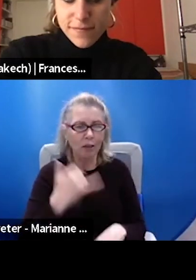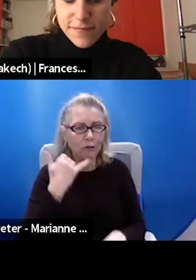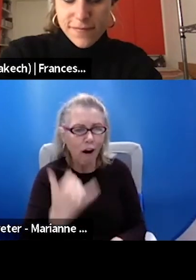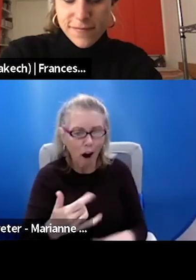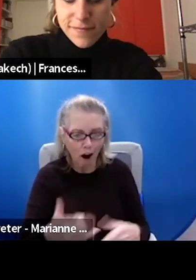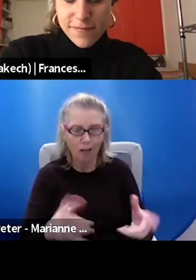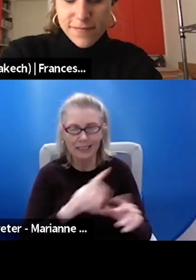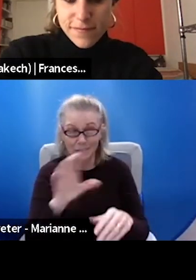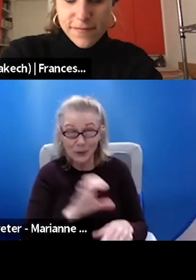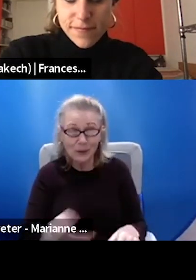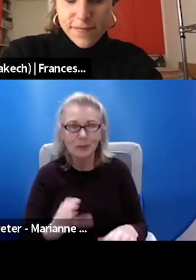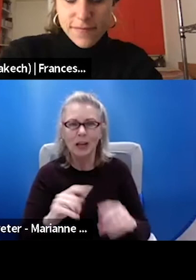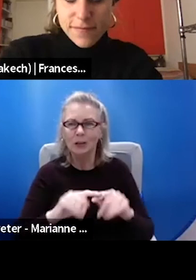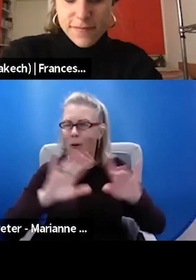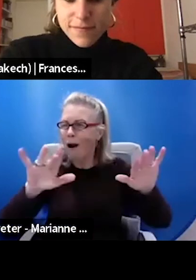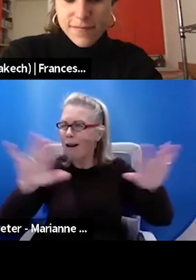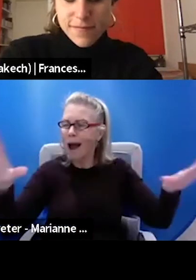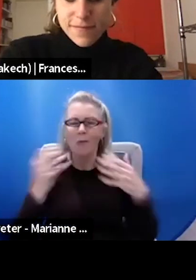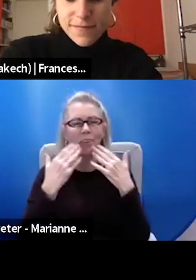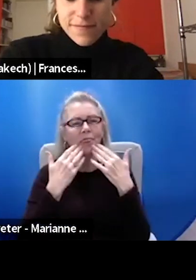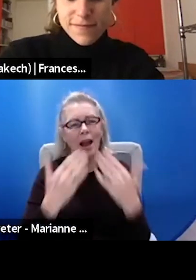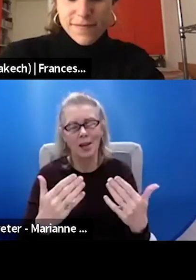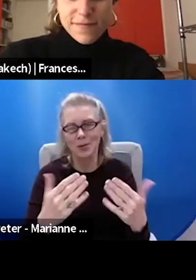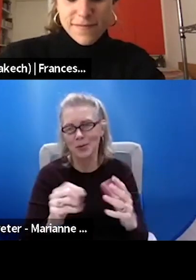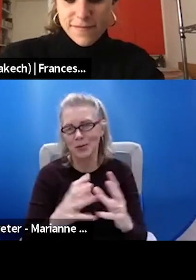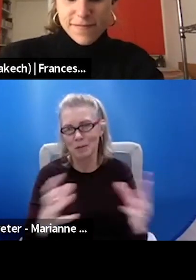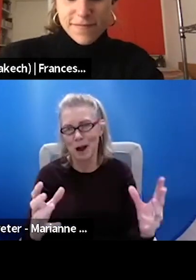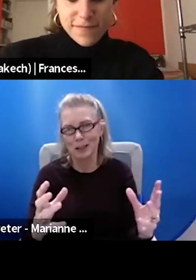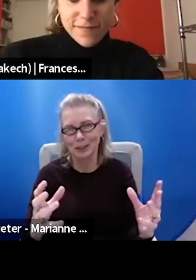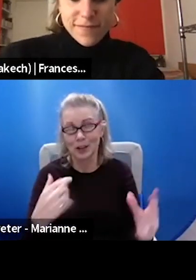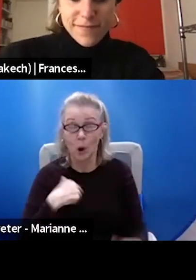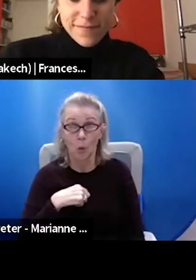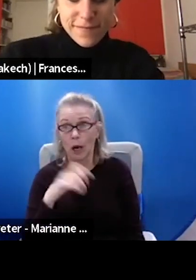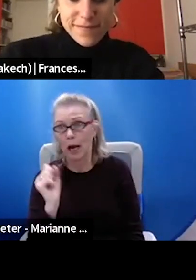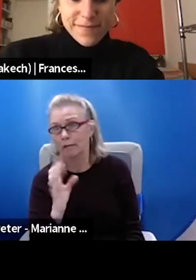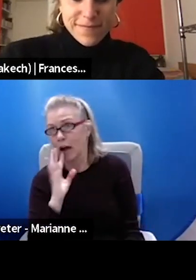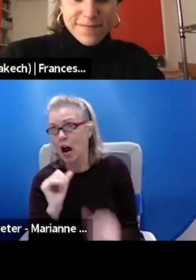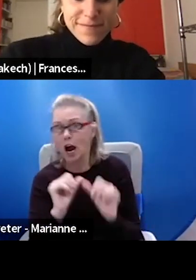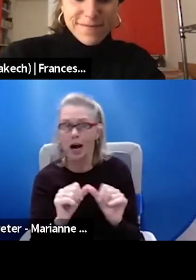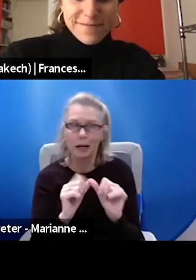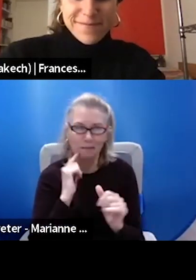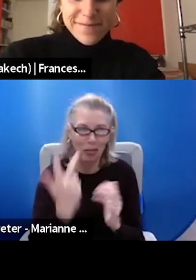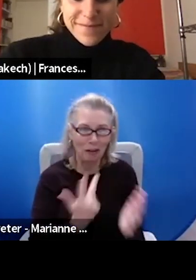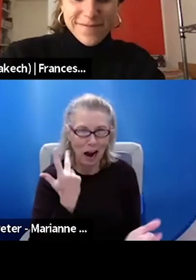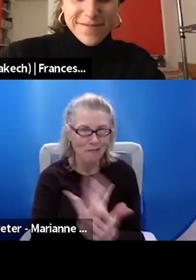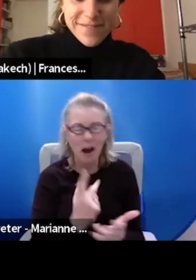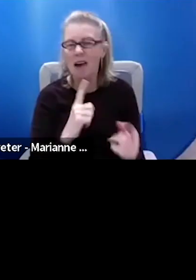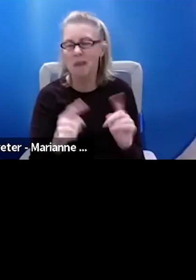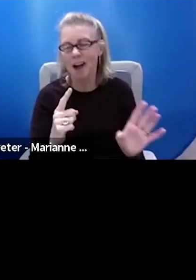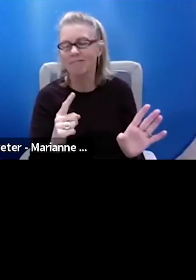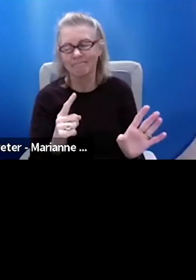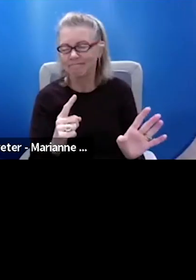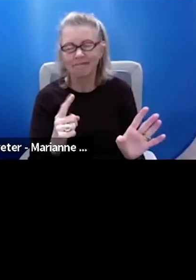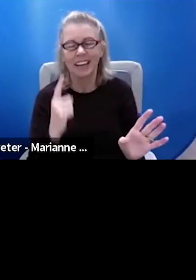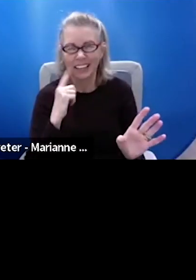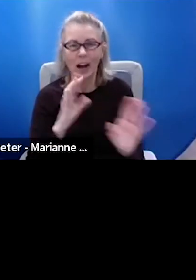our networks. I want to thank you all so much. We could have honestly kept talking for 3 hours, but I think the gems that y'all dropped today,